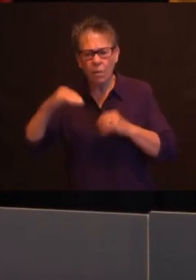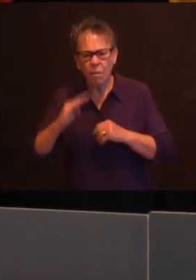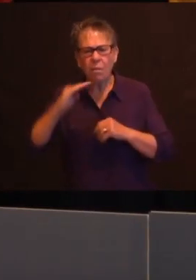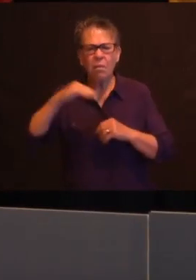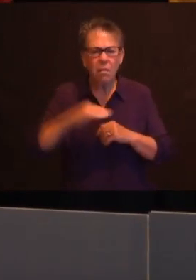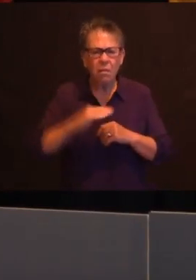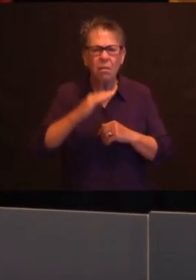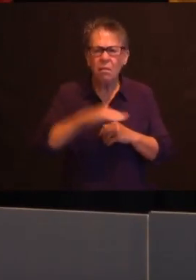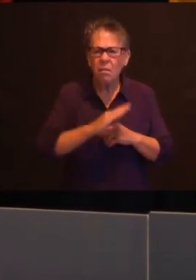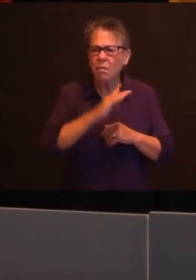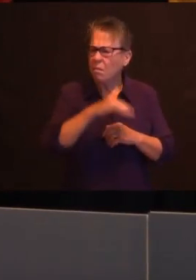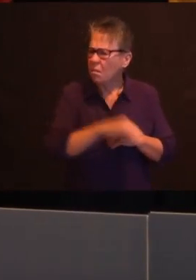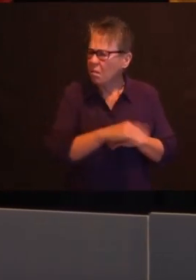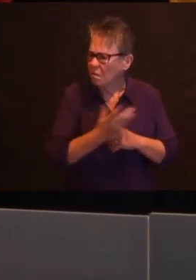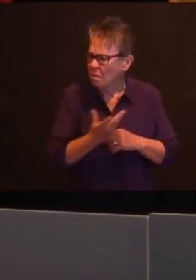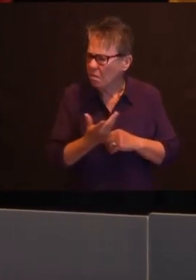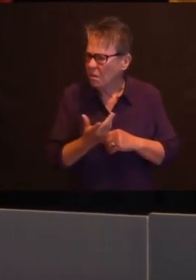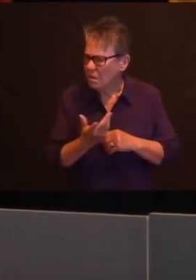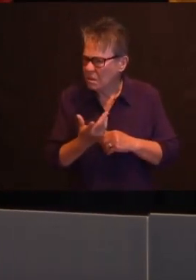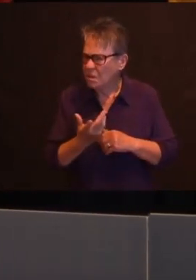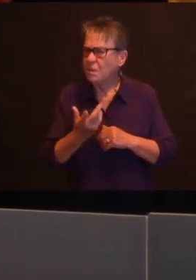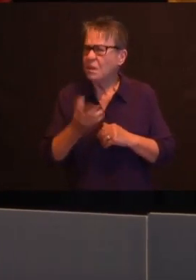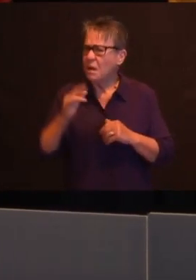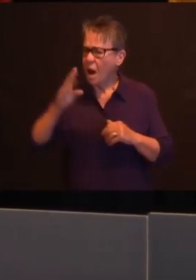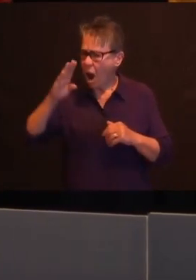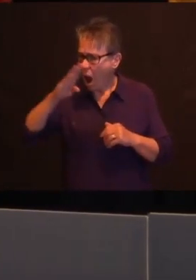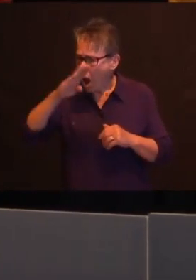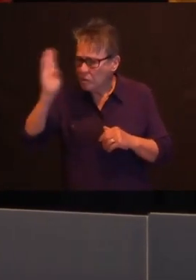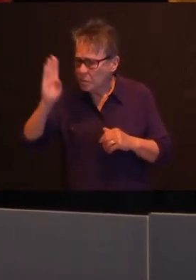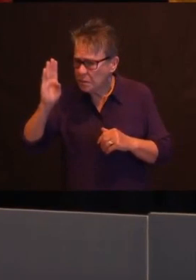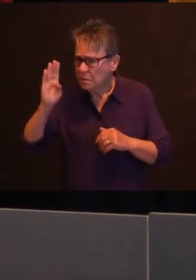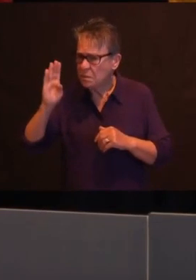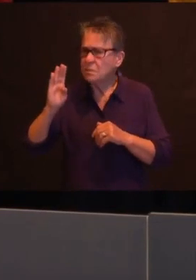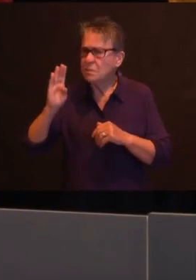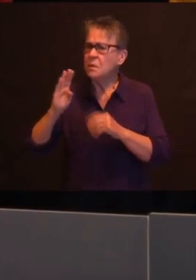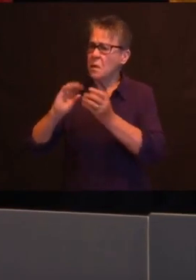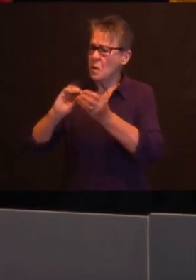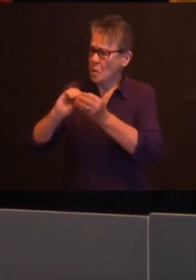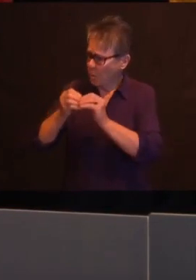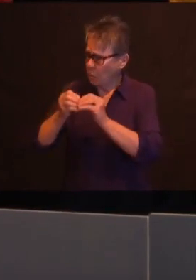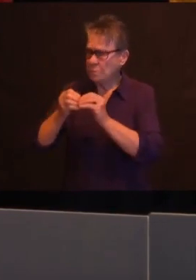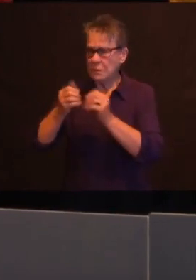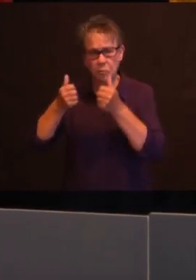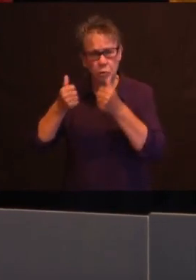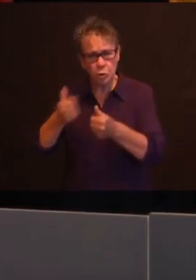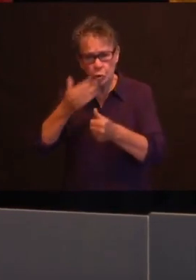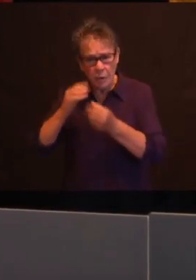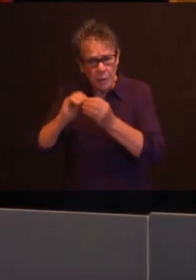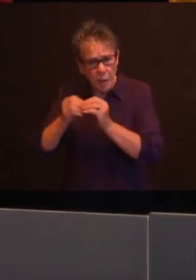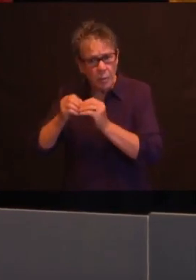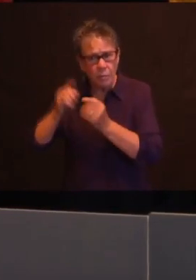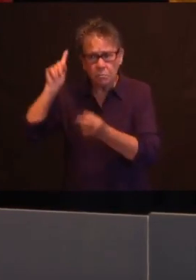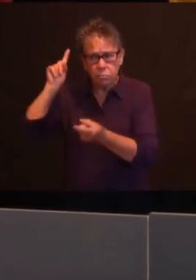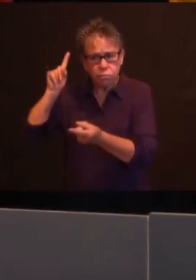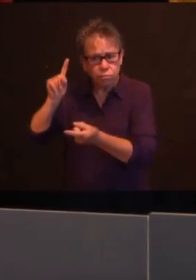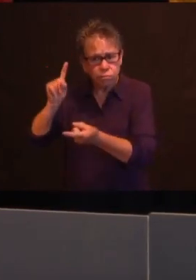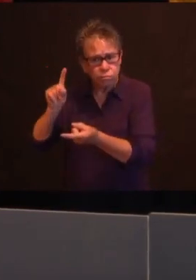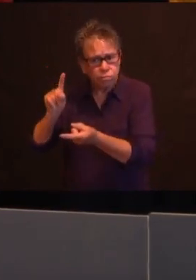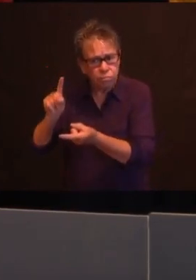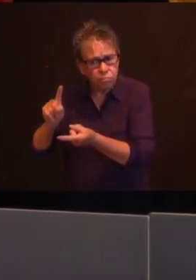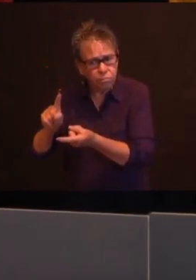that even though the hospitalizations might look okay right now, we have to recognize that's also a lagging indicator as well. So again, we have to just keep on looking